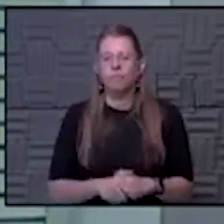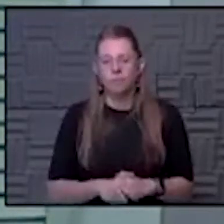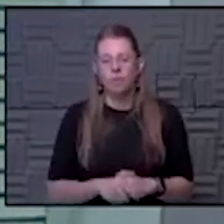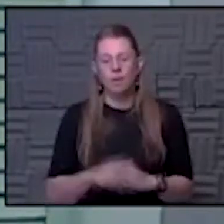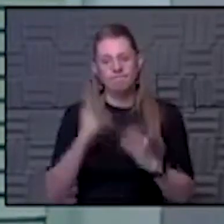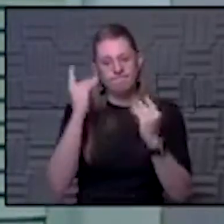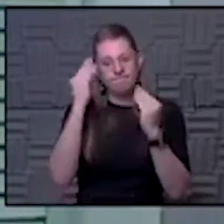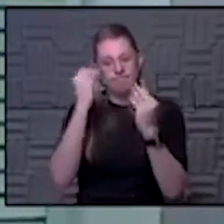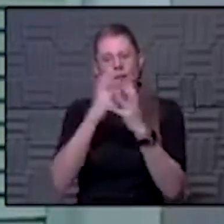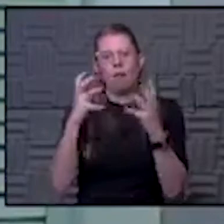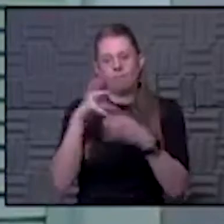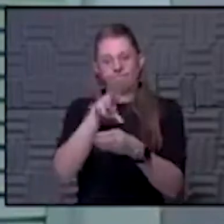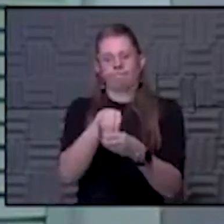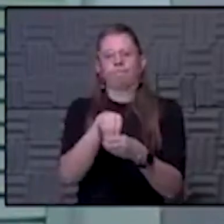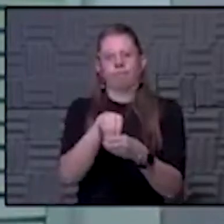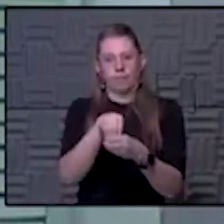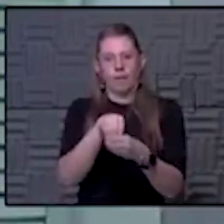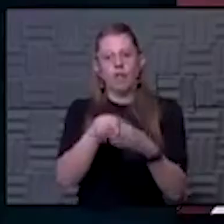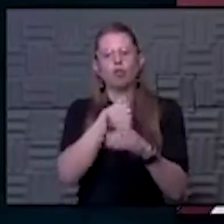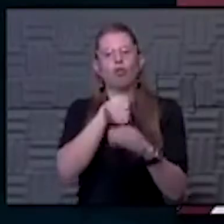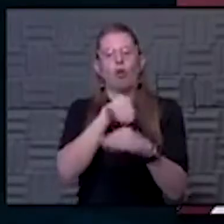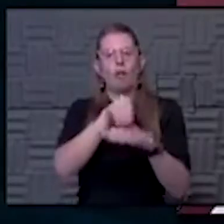with our external advisories.